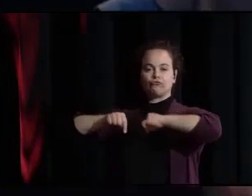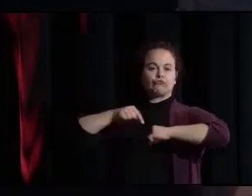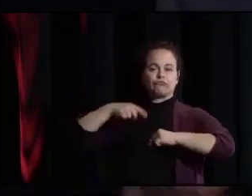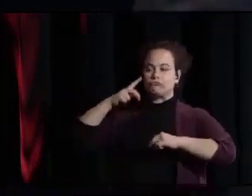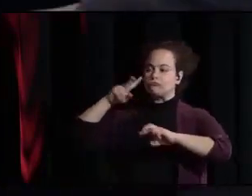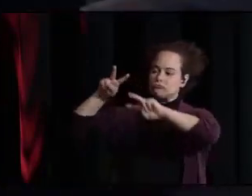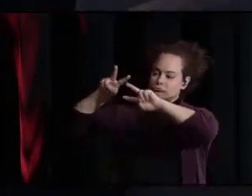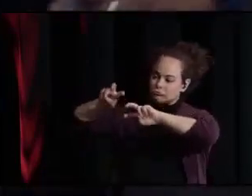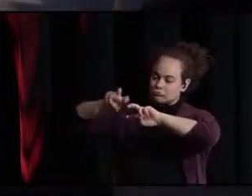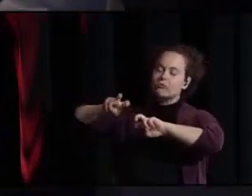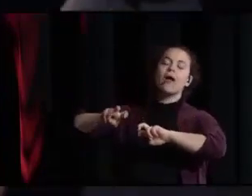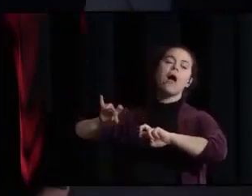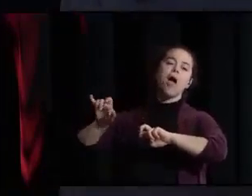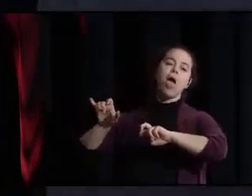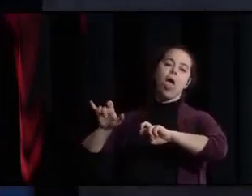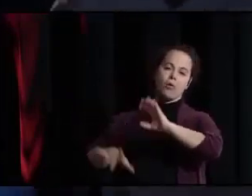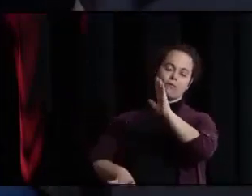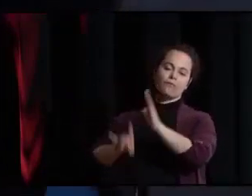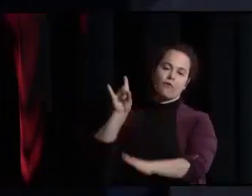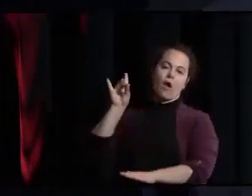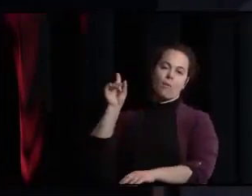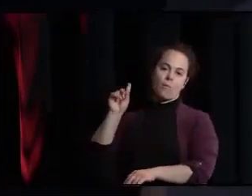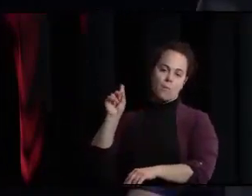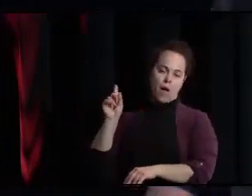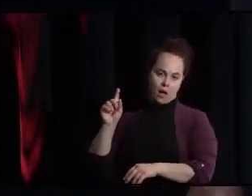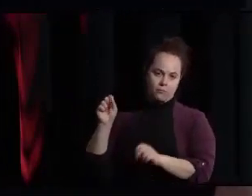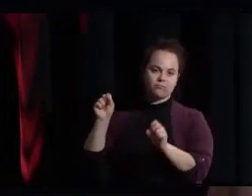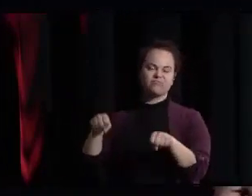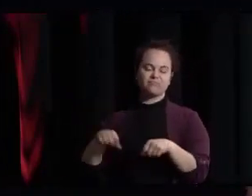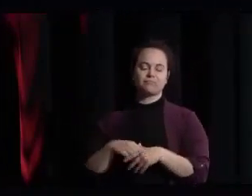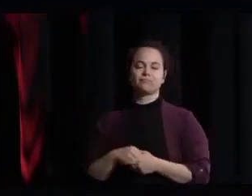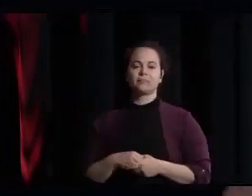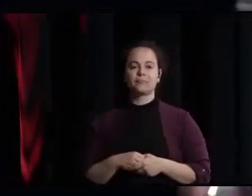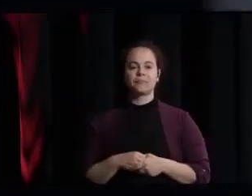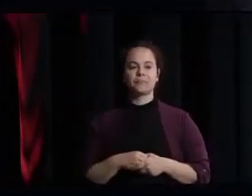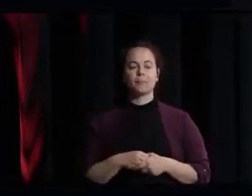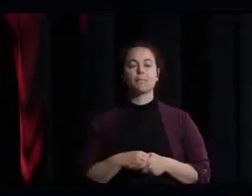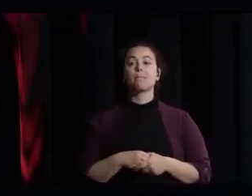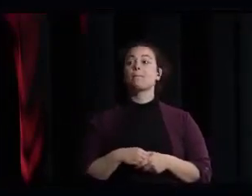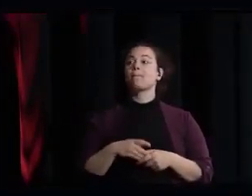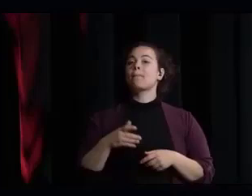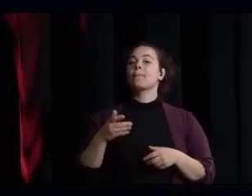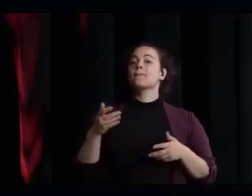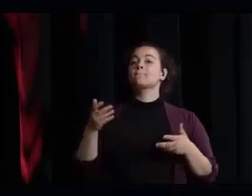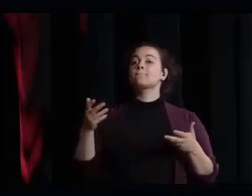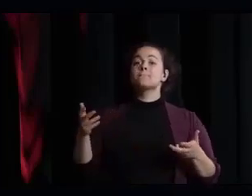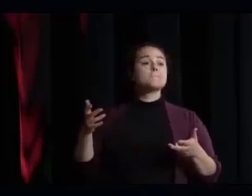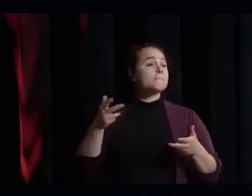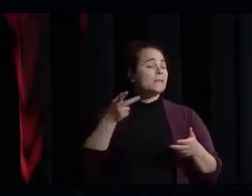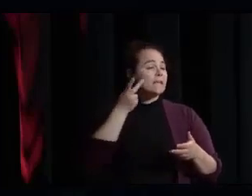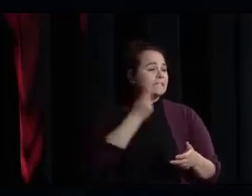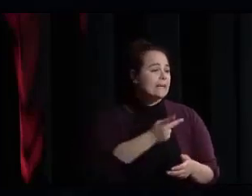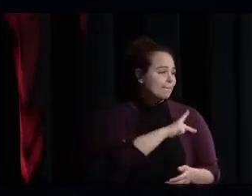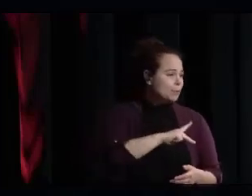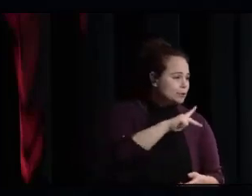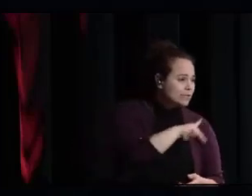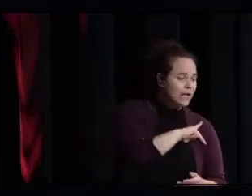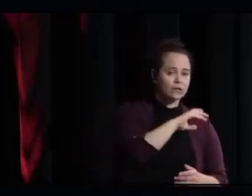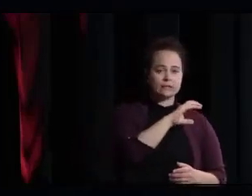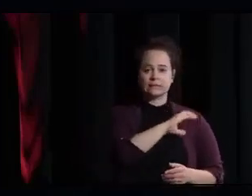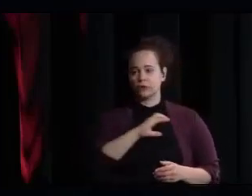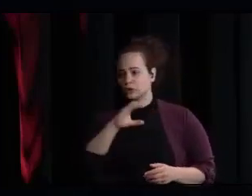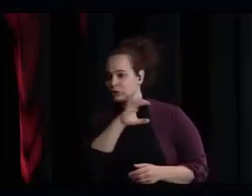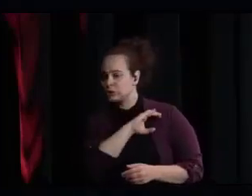implicit stereotypes, where you assign a character or a personality trait to an individual without